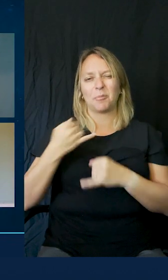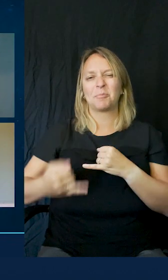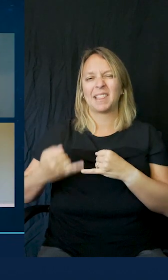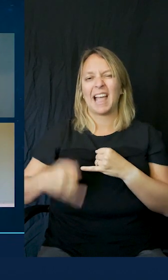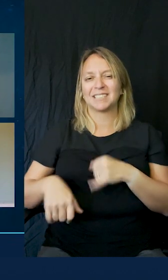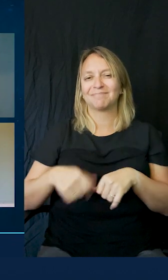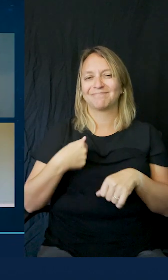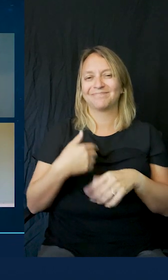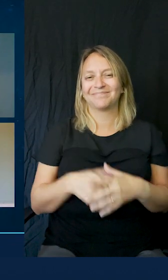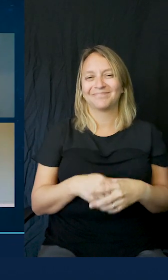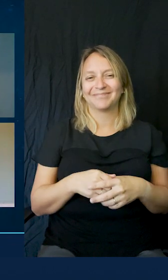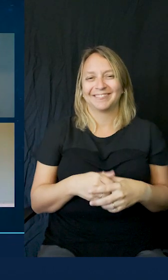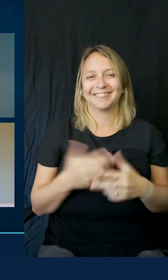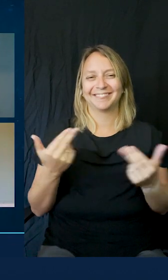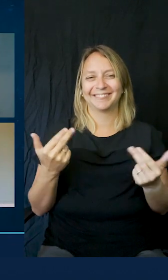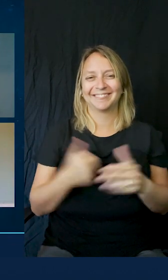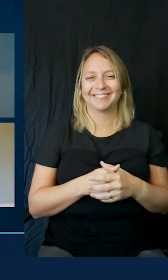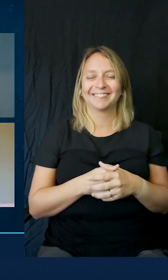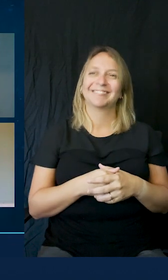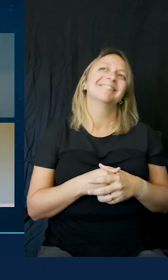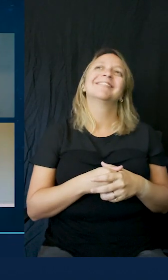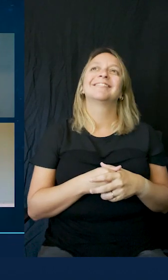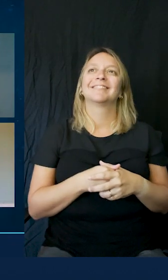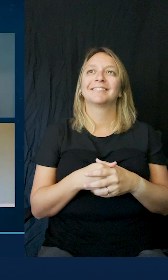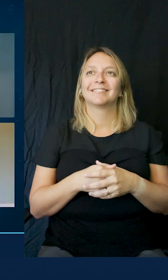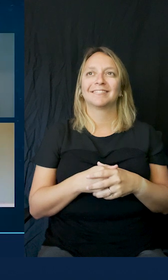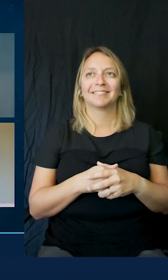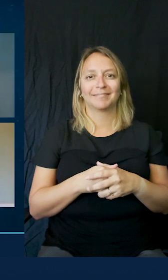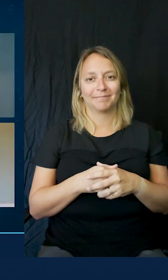this time. Okay.